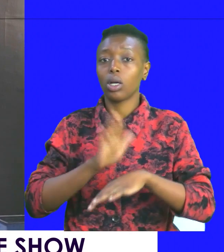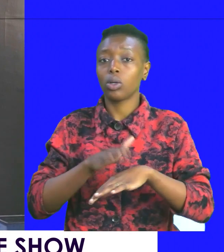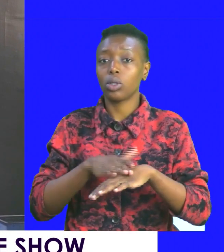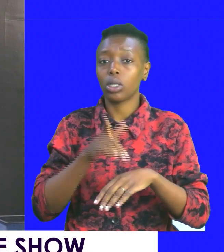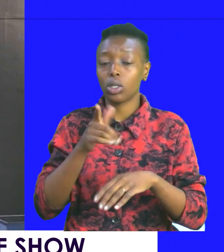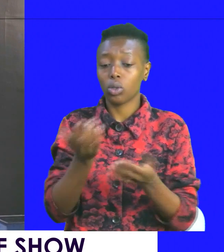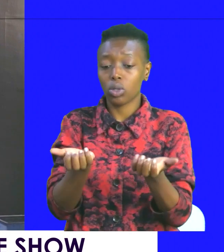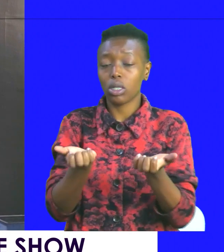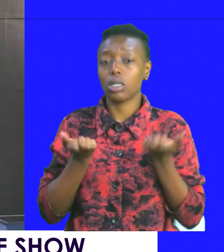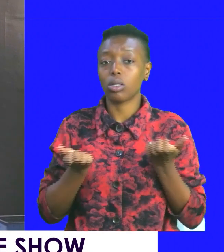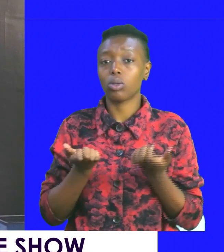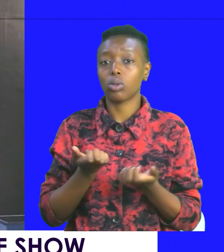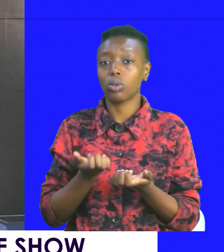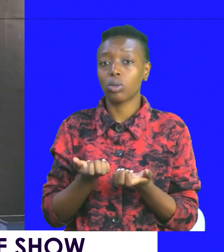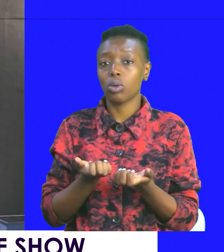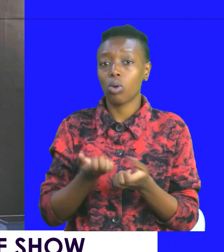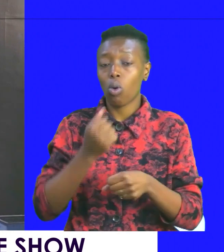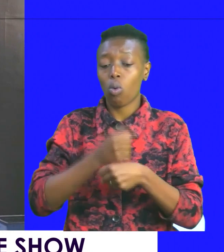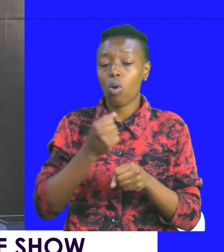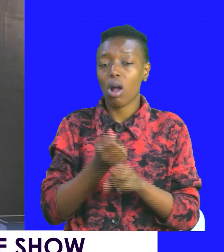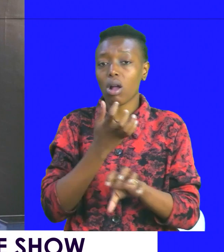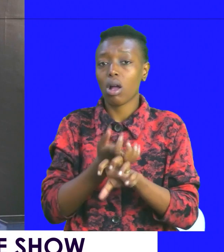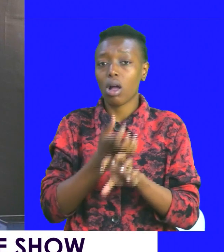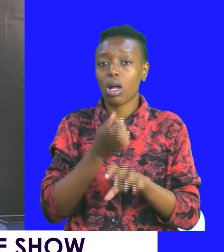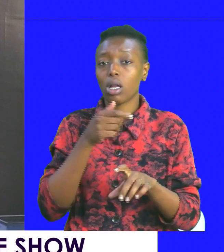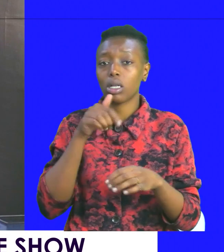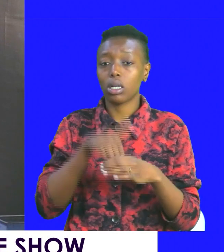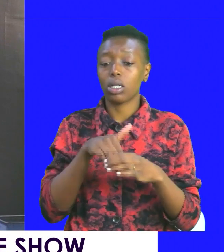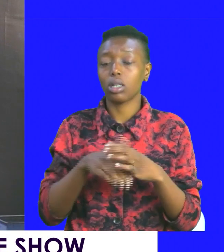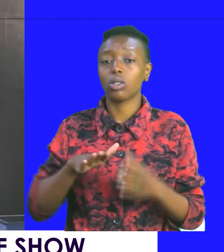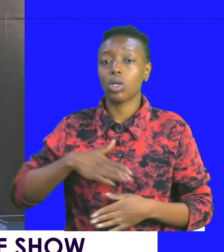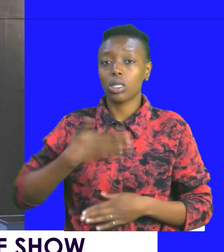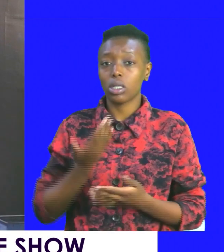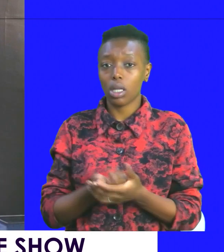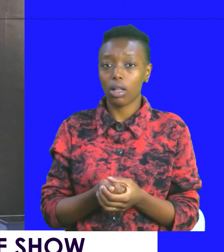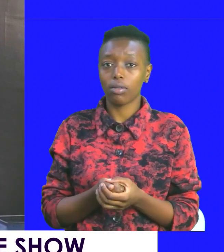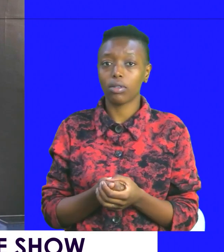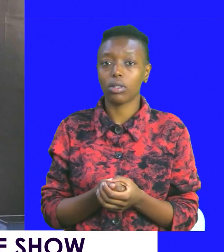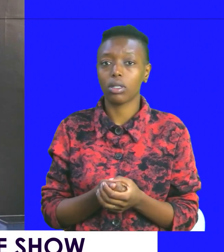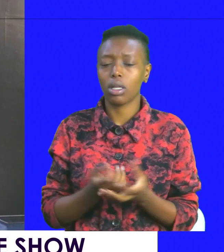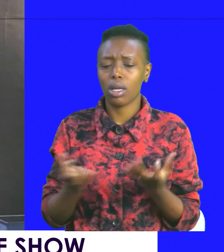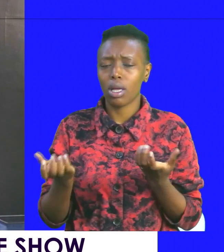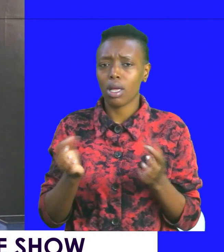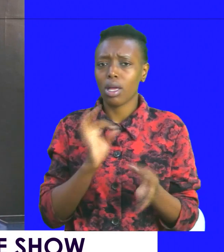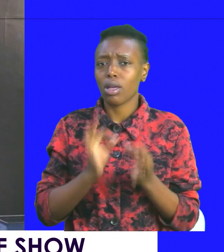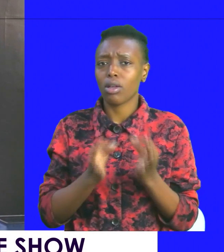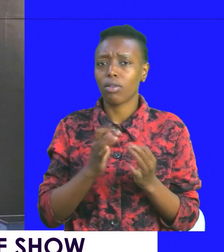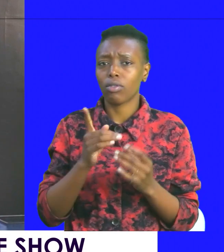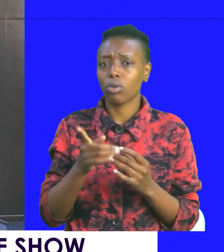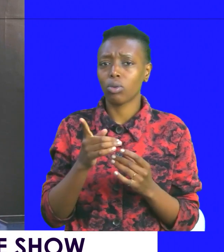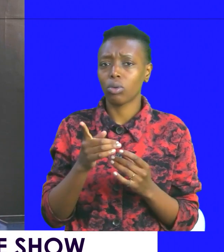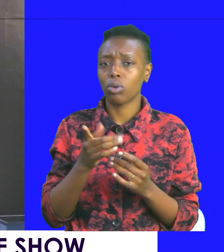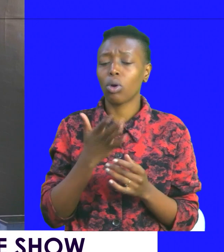on appreciation. Appreciation is therapeutic. If you want to salvage